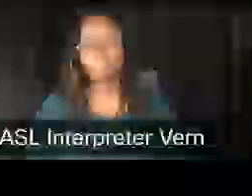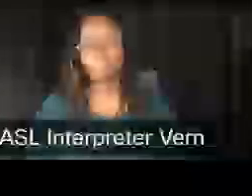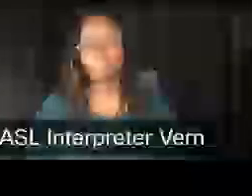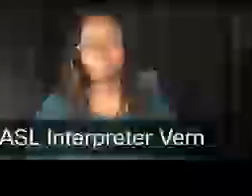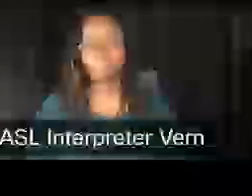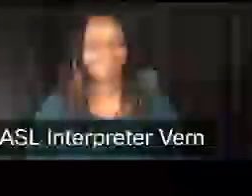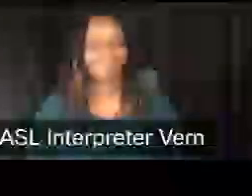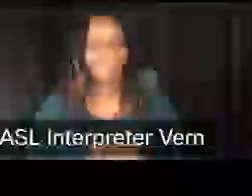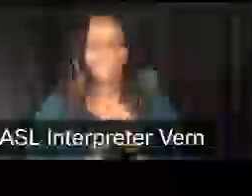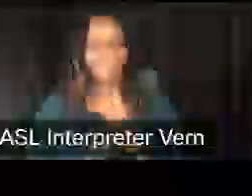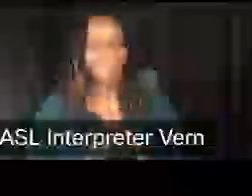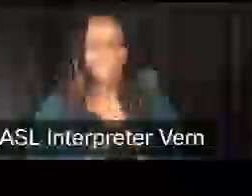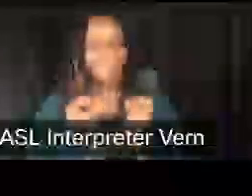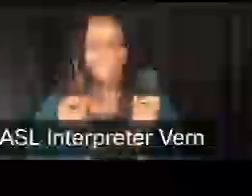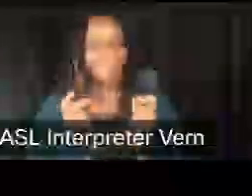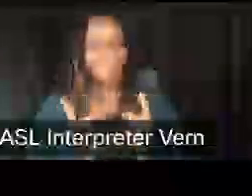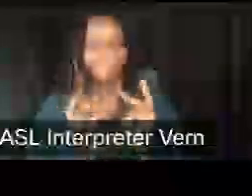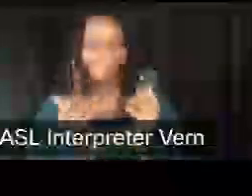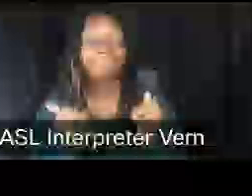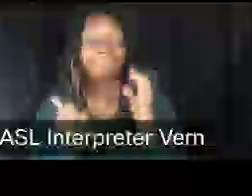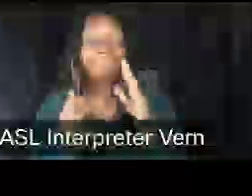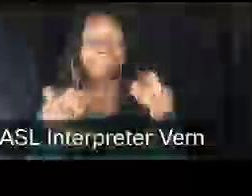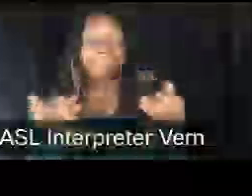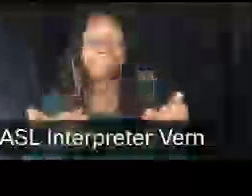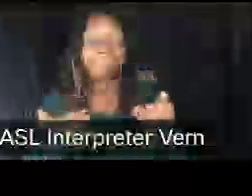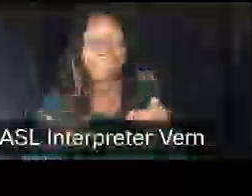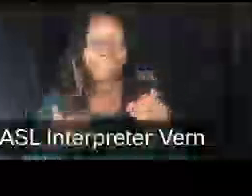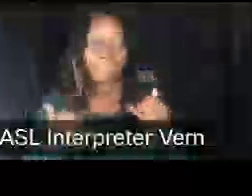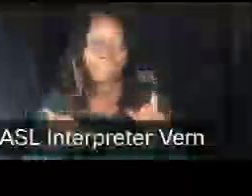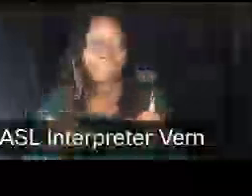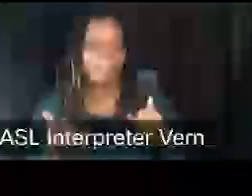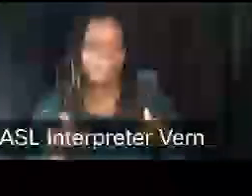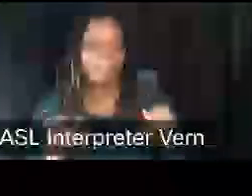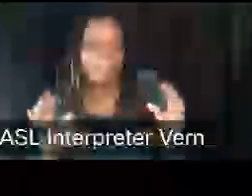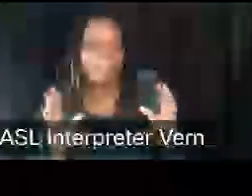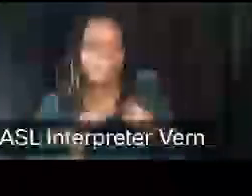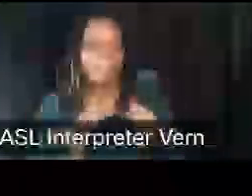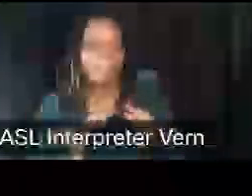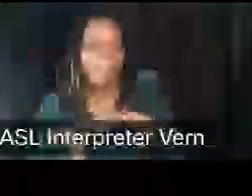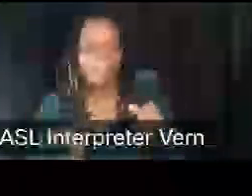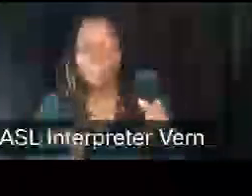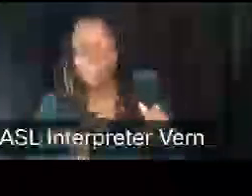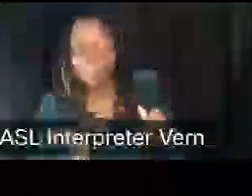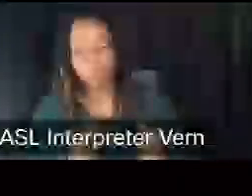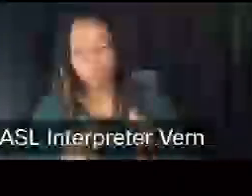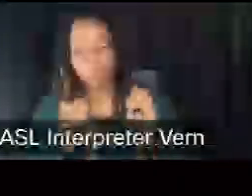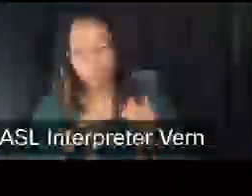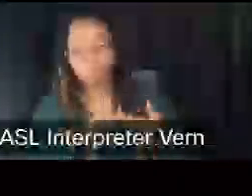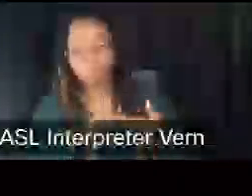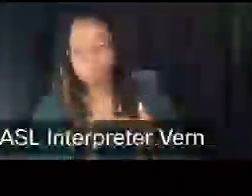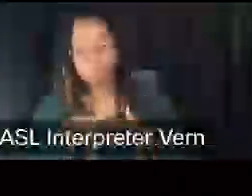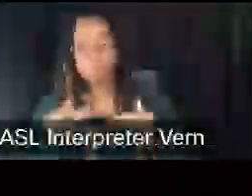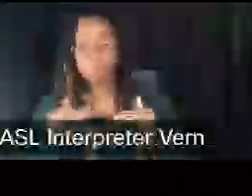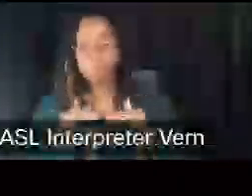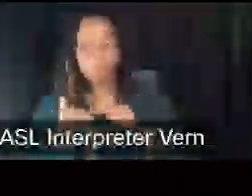All right. Now I would like to welcome you all to our today's webinar, Strengthening Survivor-Led Peer Support in Domestic